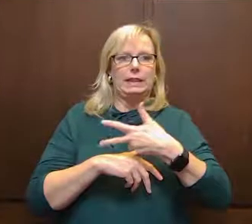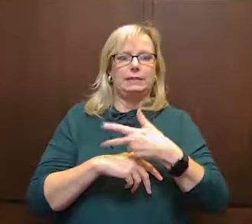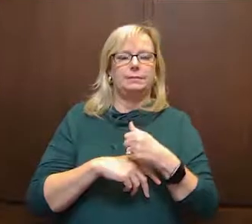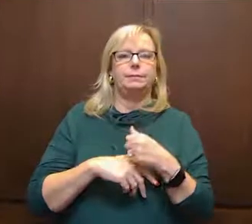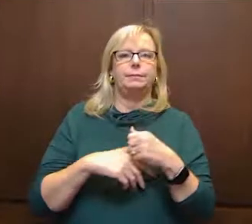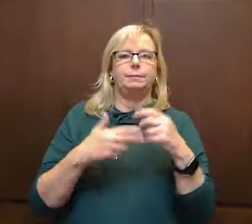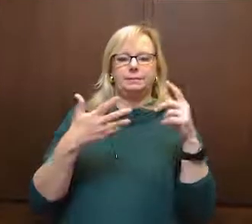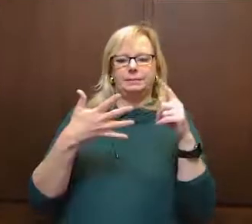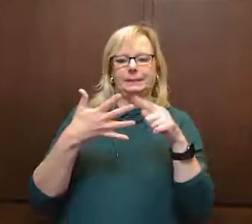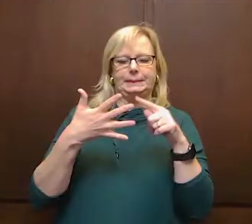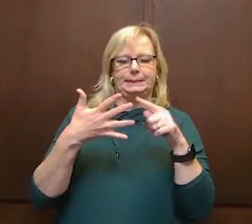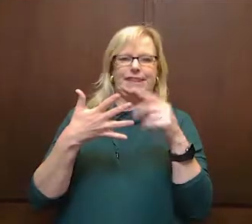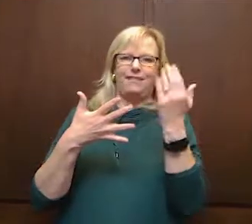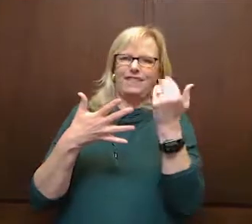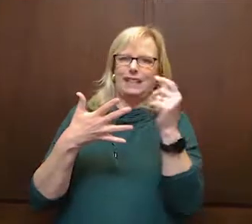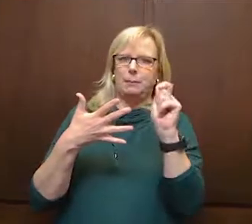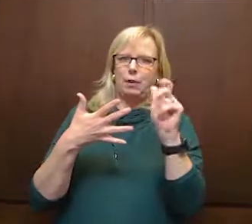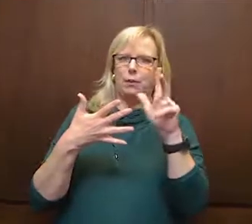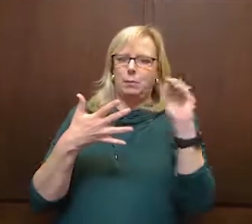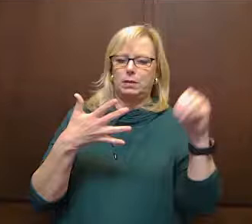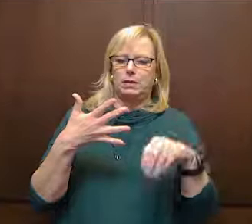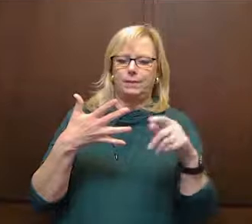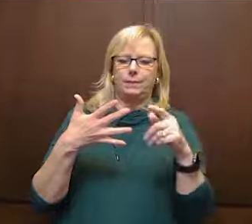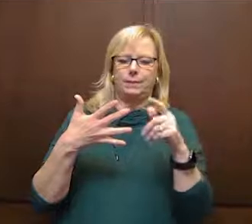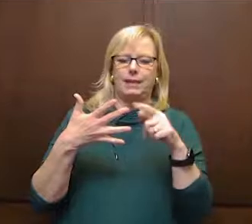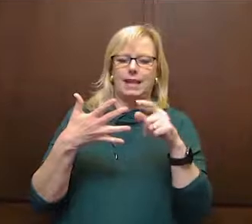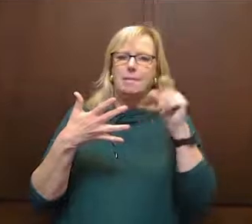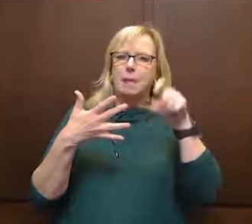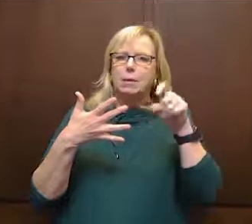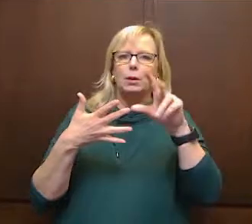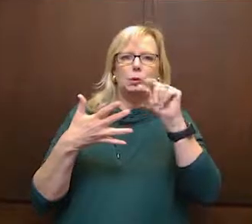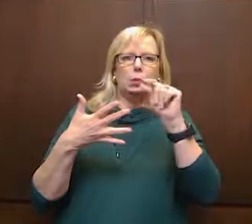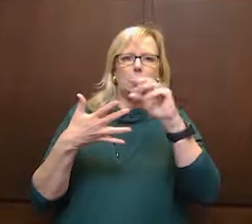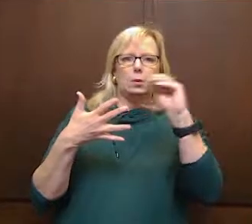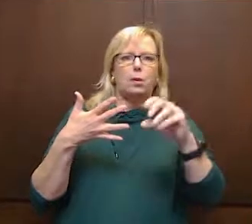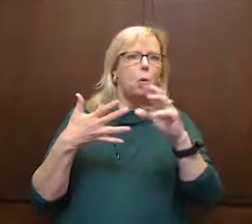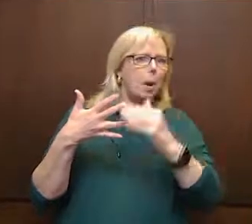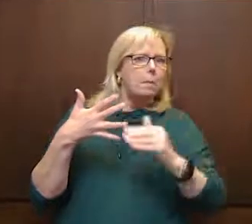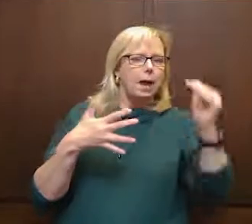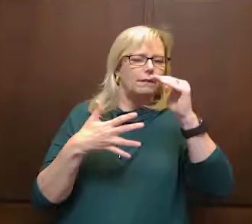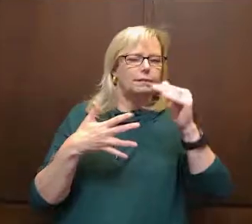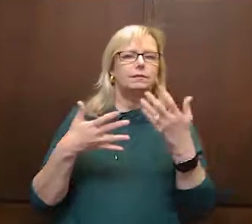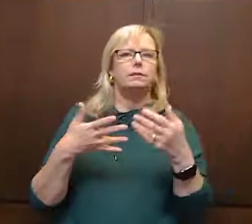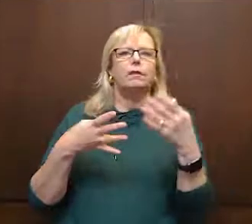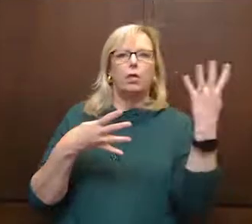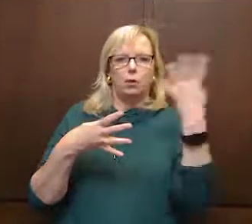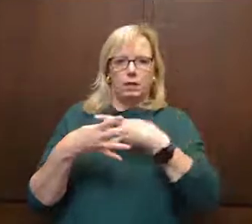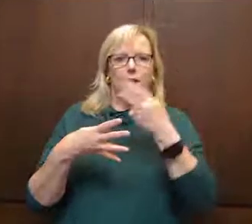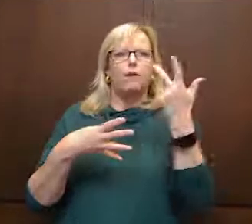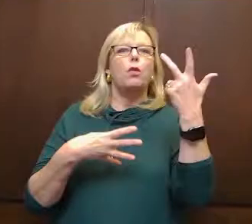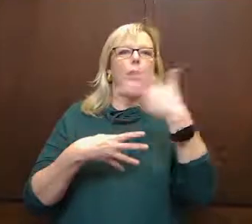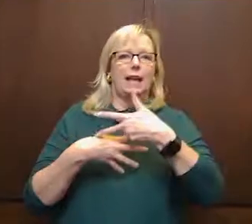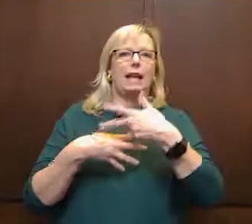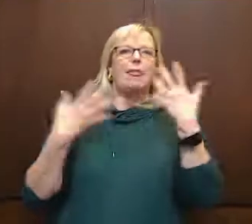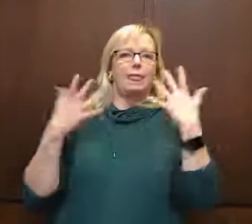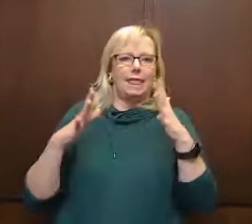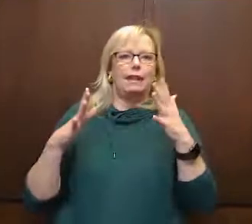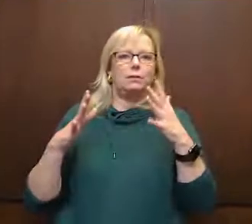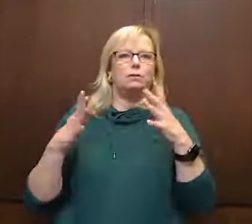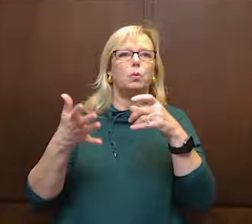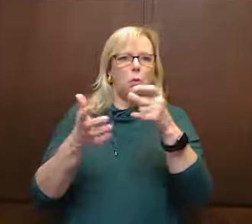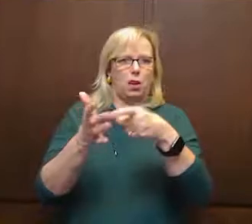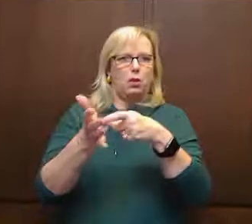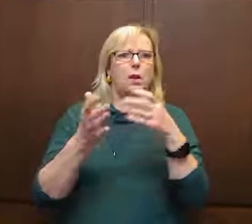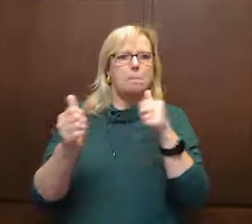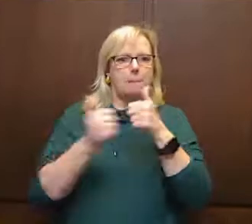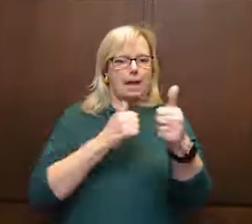days. So right now we're at 15.3. We have to get 20 or above for 3 consecutive days, and then we will meet that